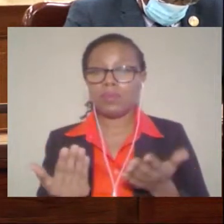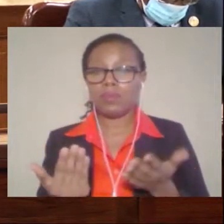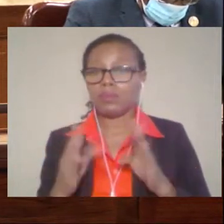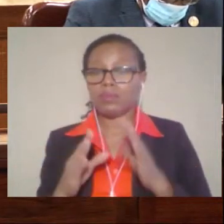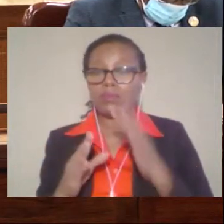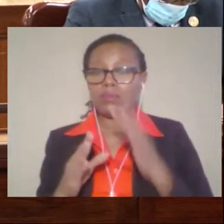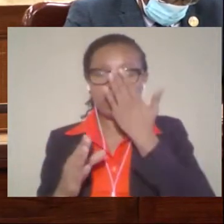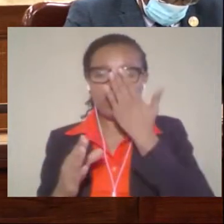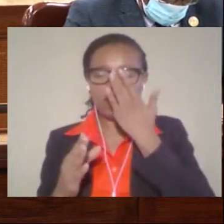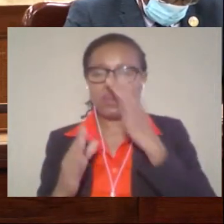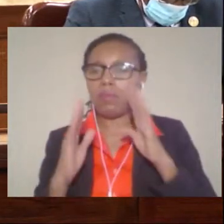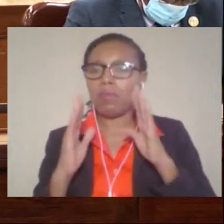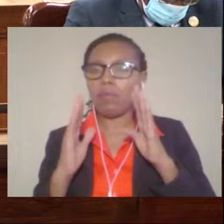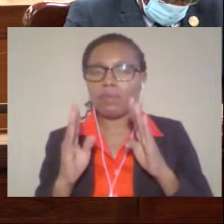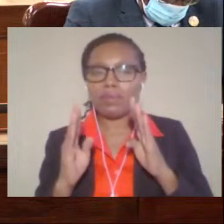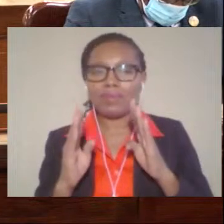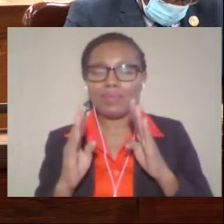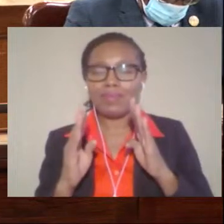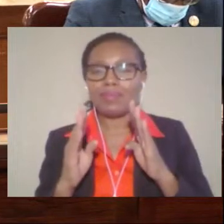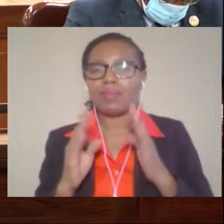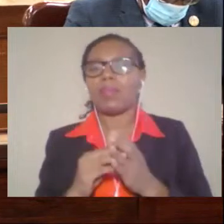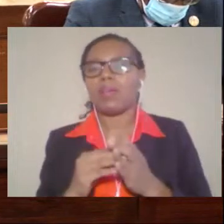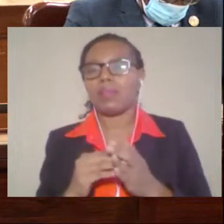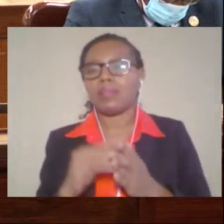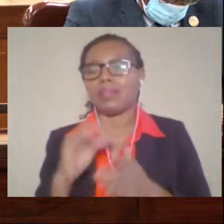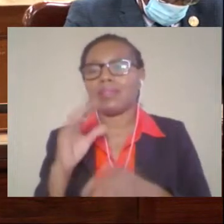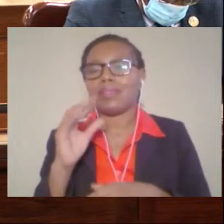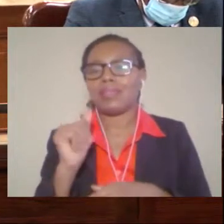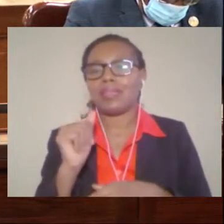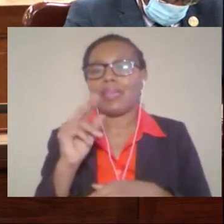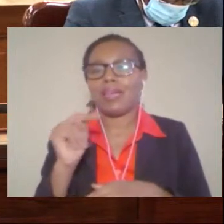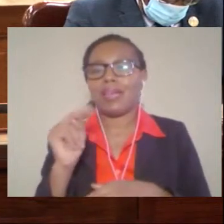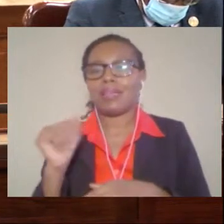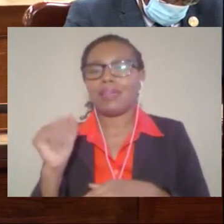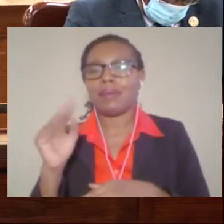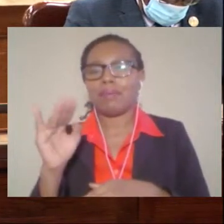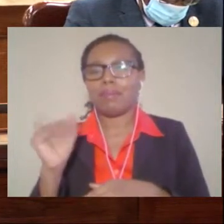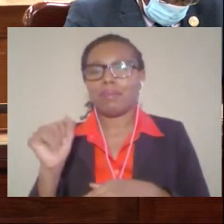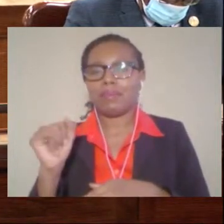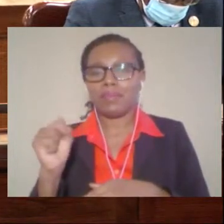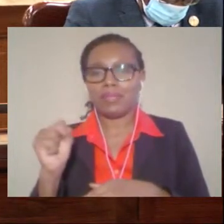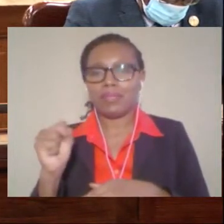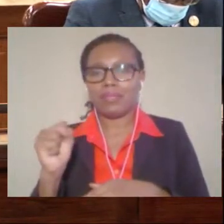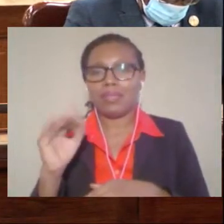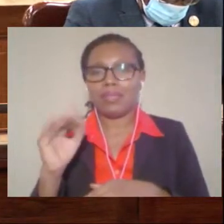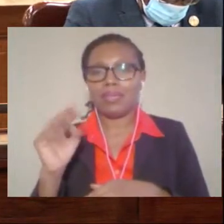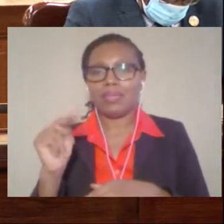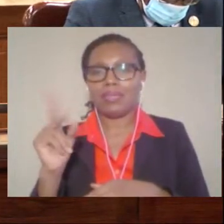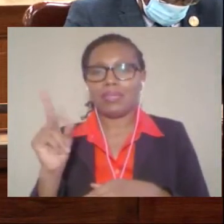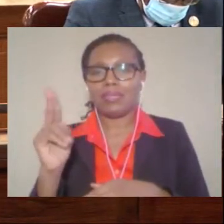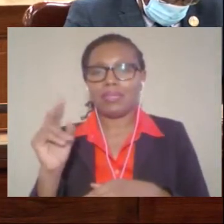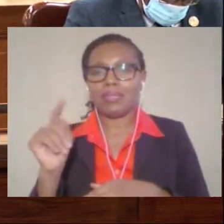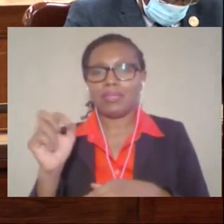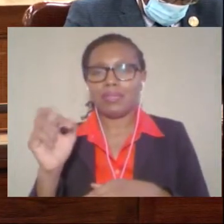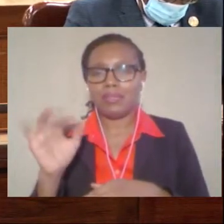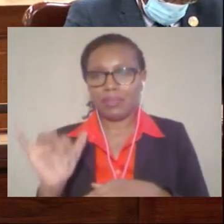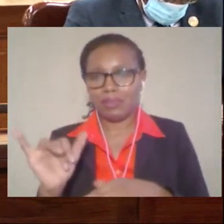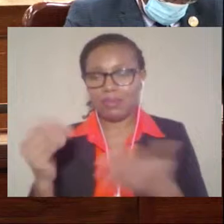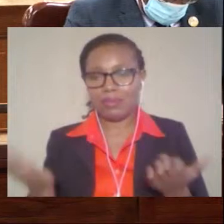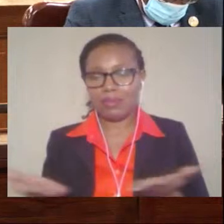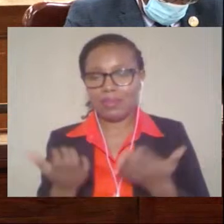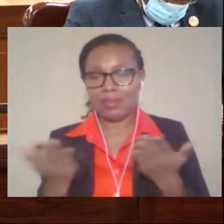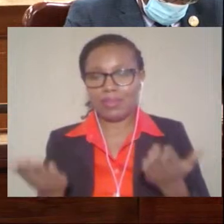the marijuana industry, cannabis industry in Barbados. And the Honorable Minister would